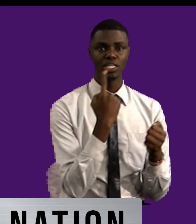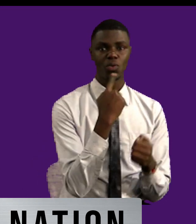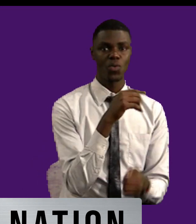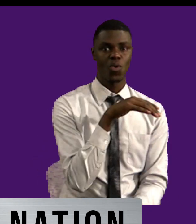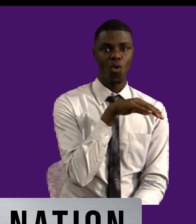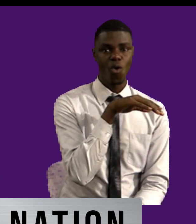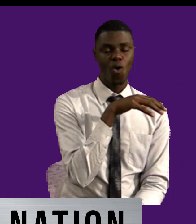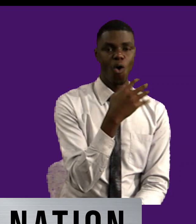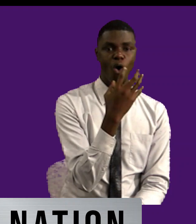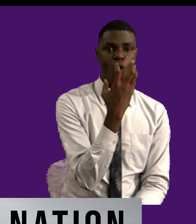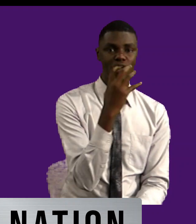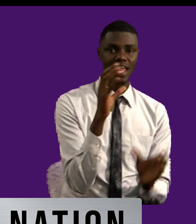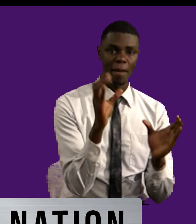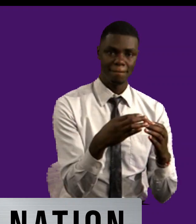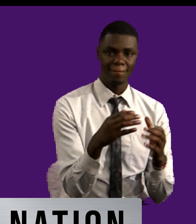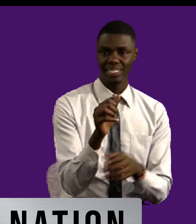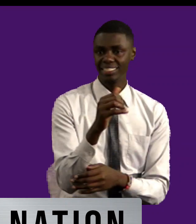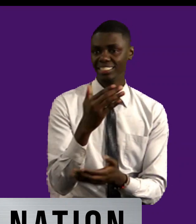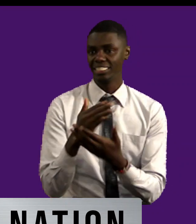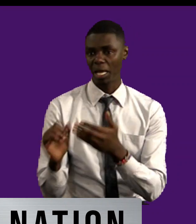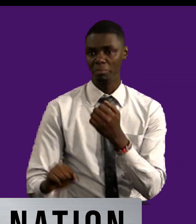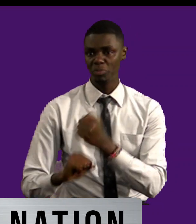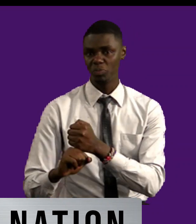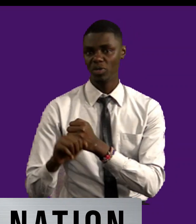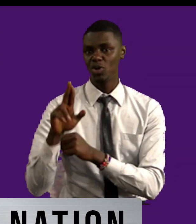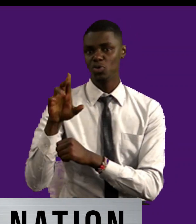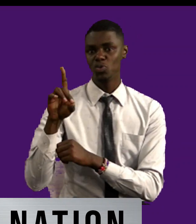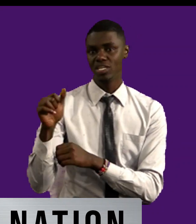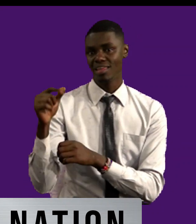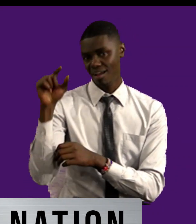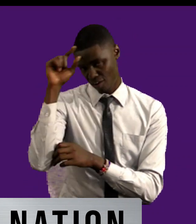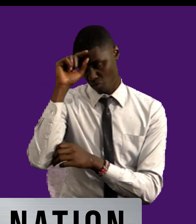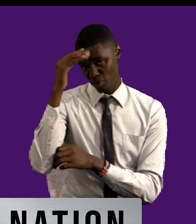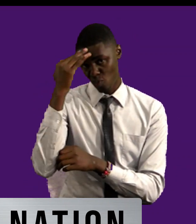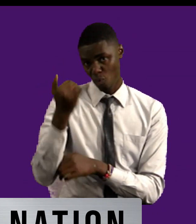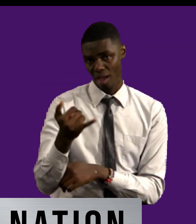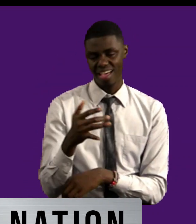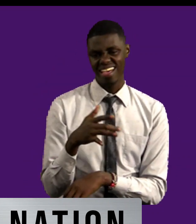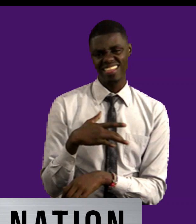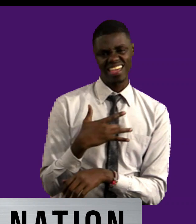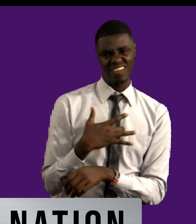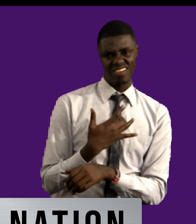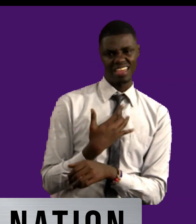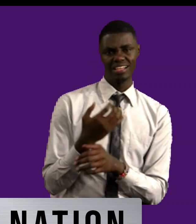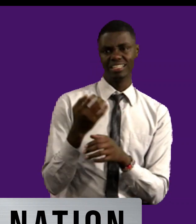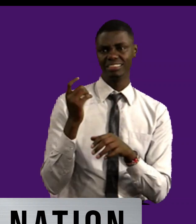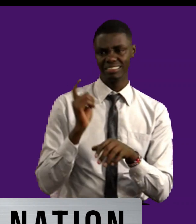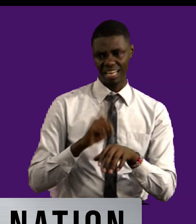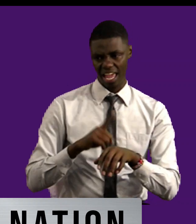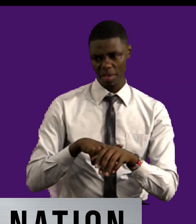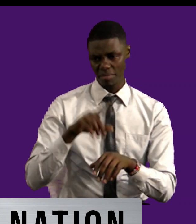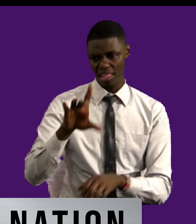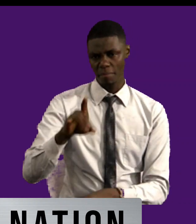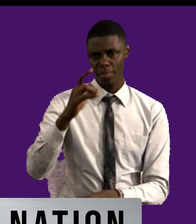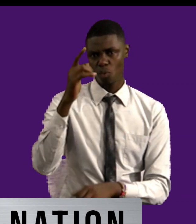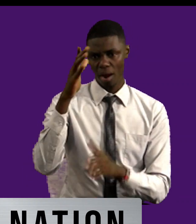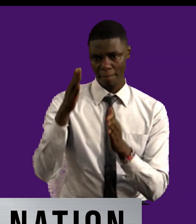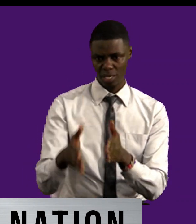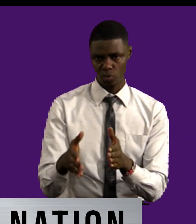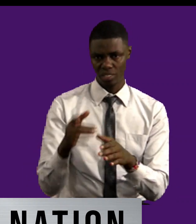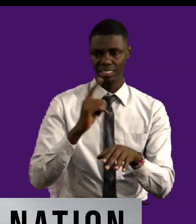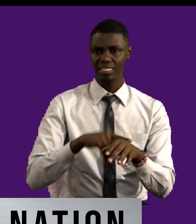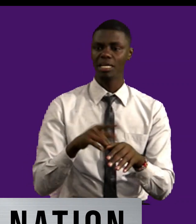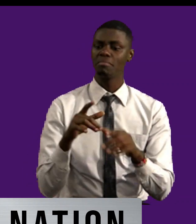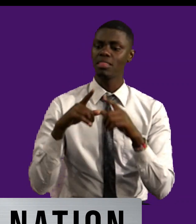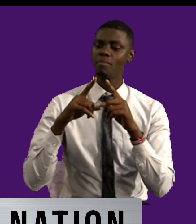ODM, others are aligned to UDA government, because they feel that when they pick one person, the leaders, when they